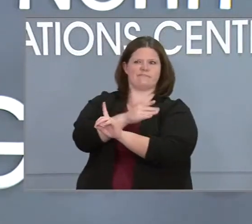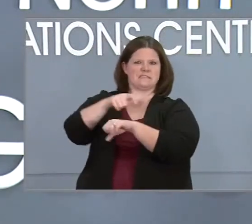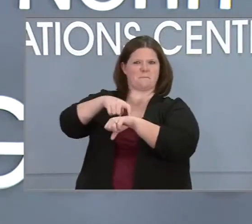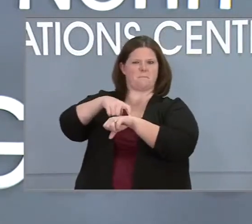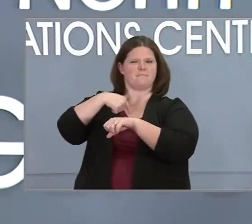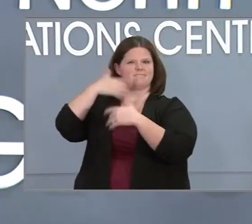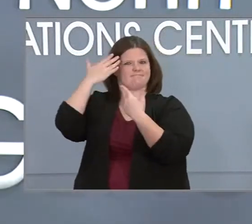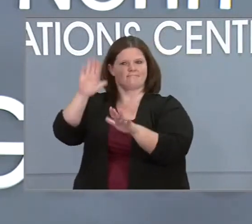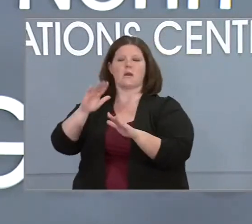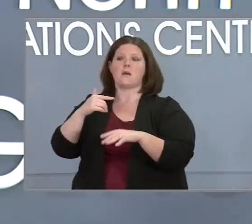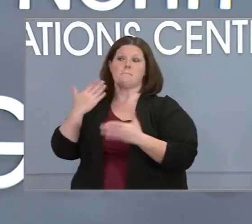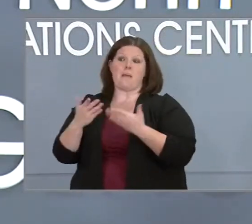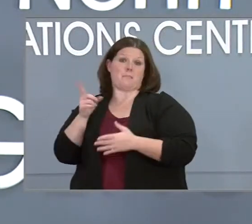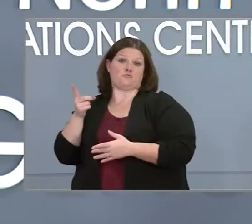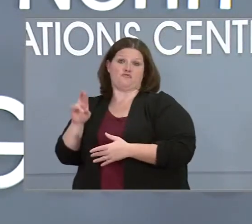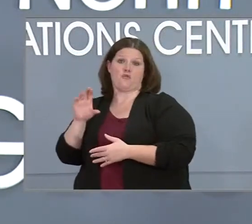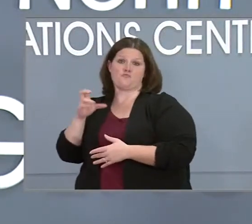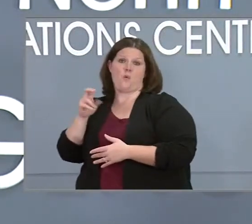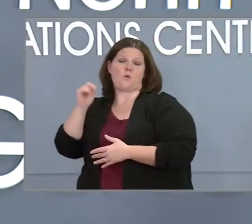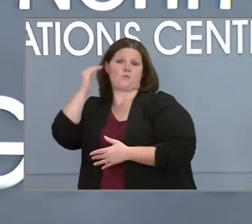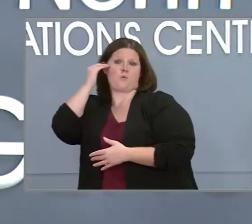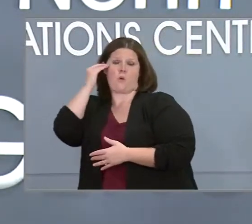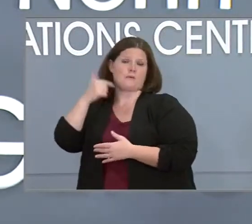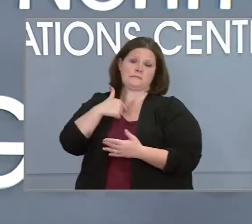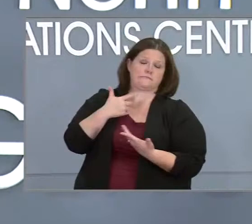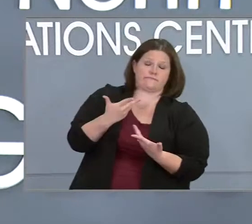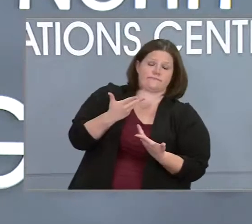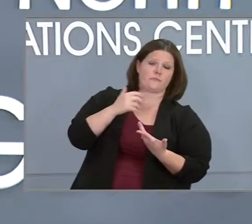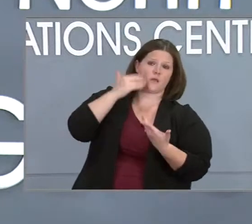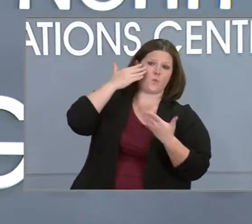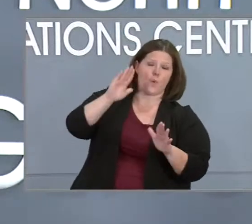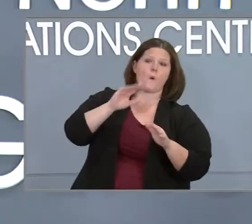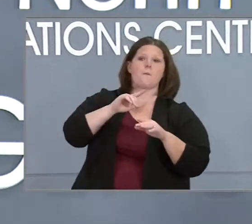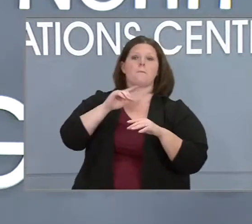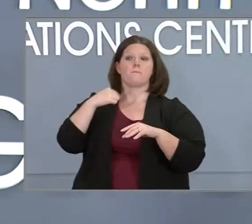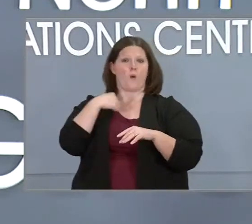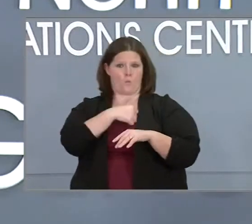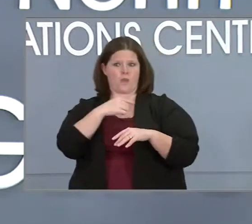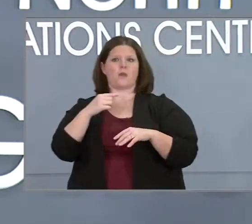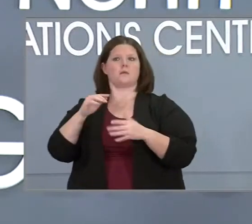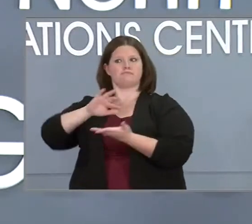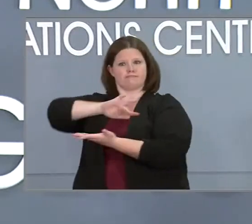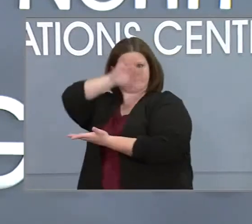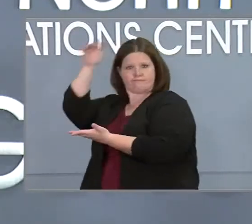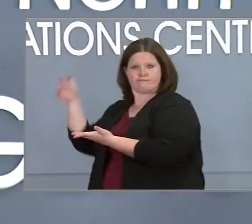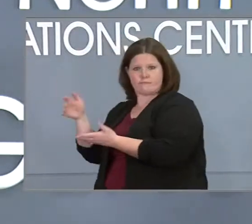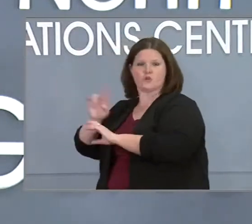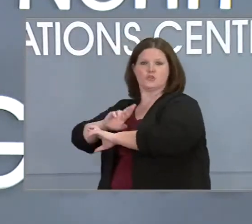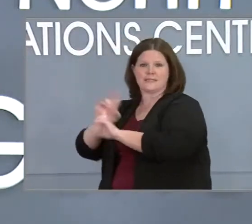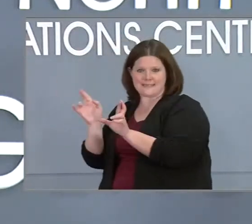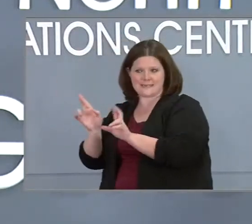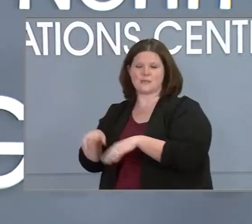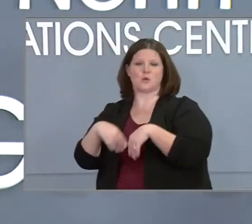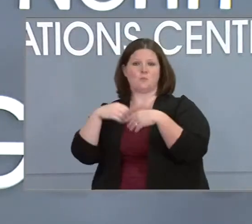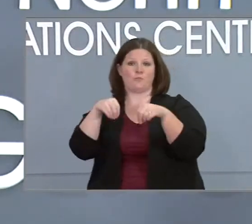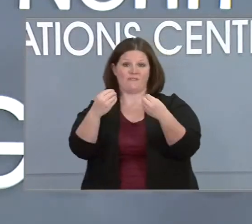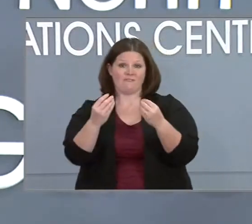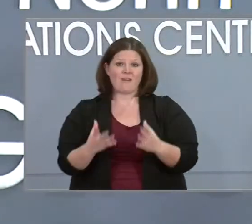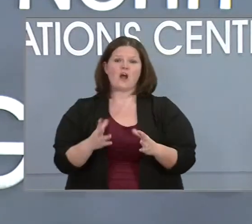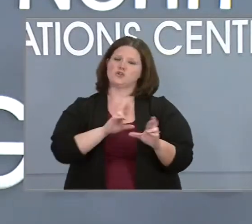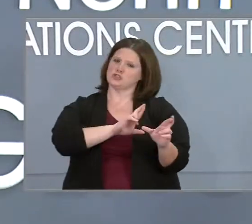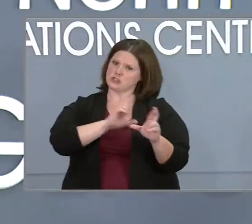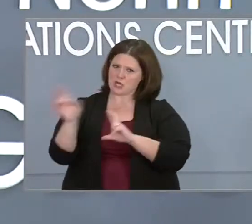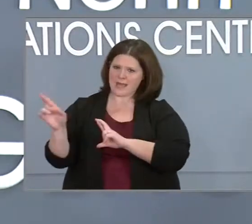so that I don't know. But we will be ready. Our providers will be ready for those third